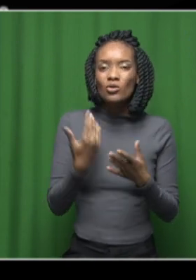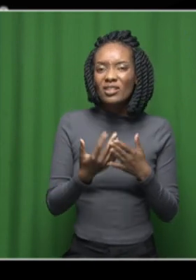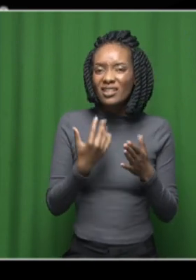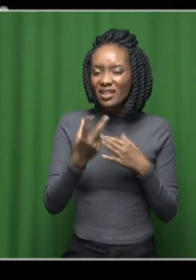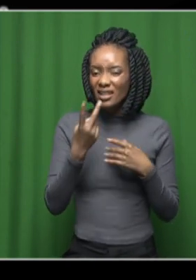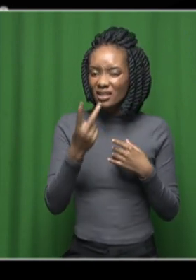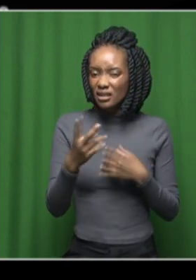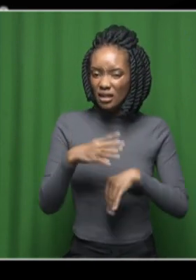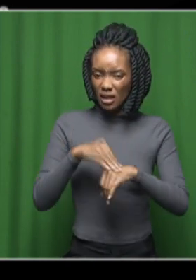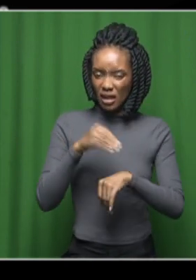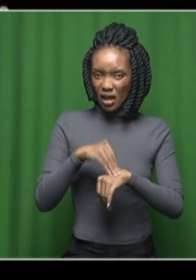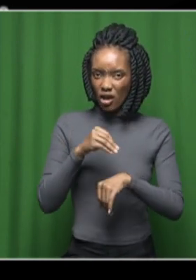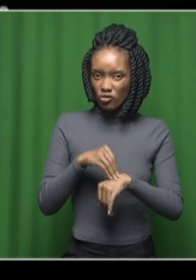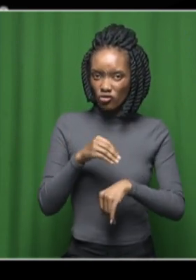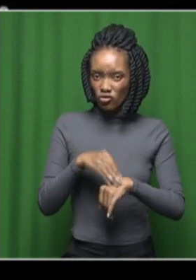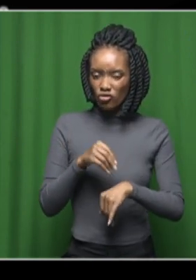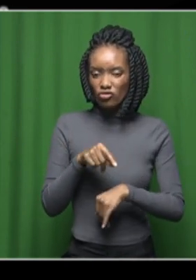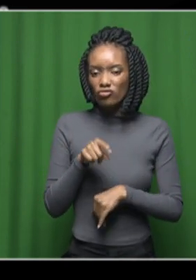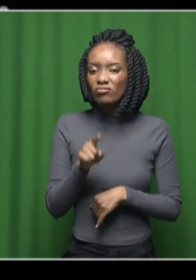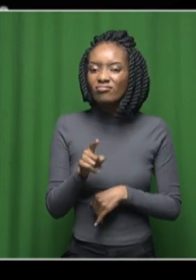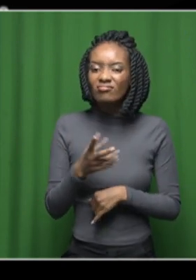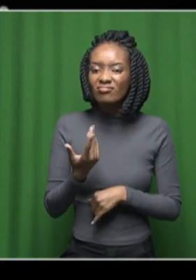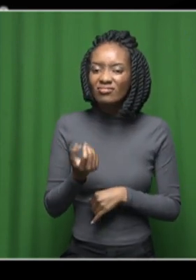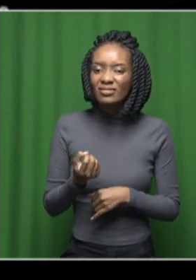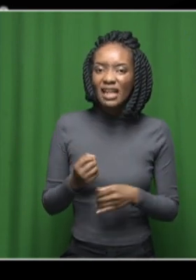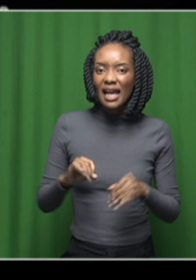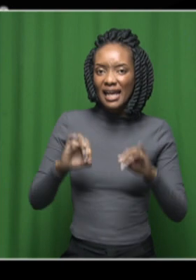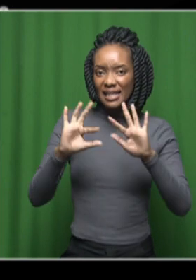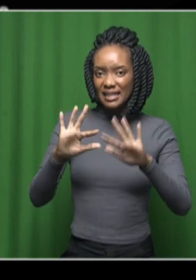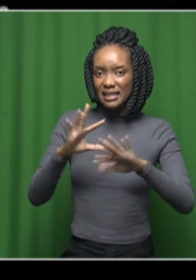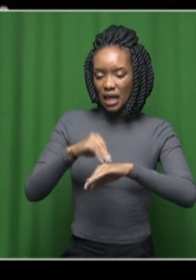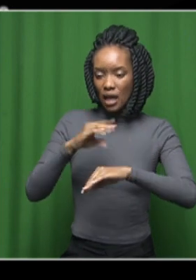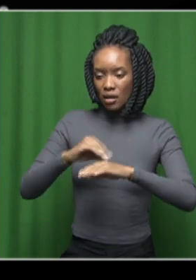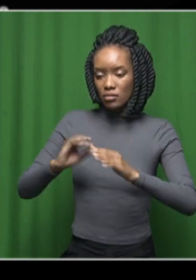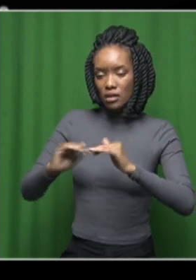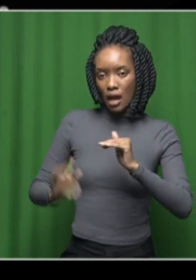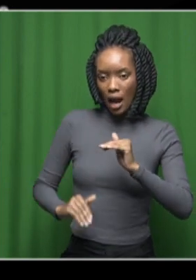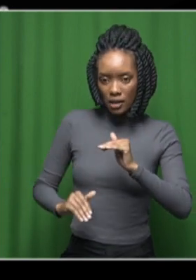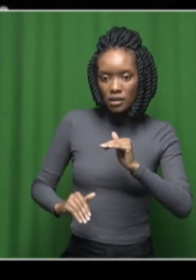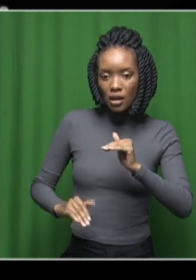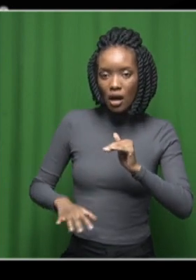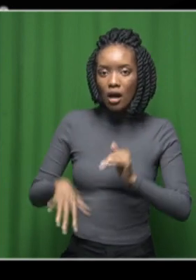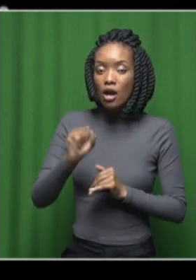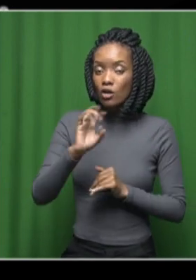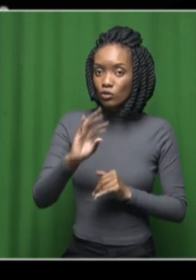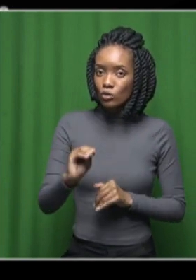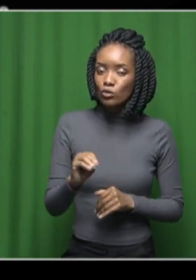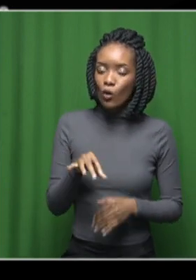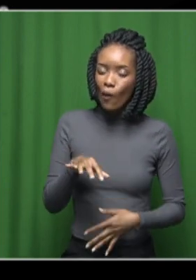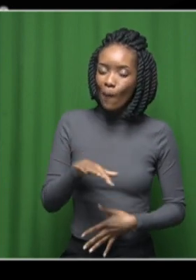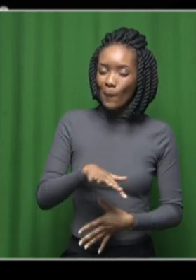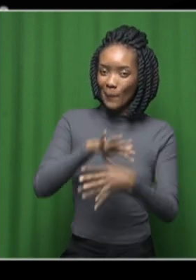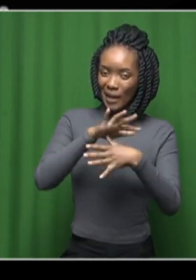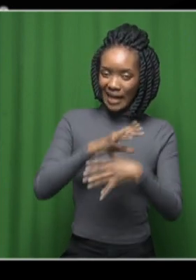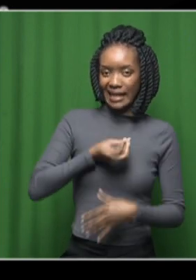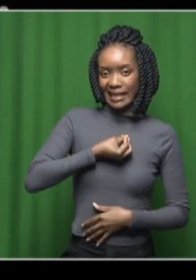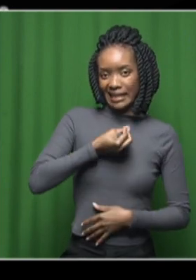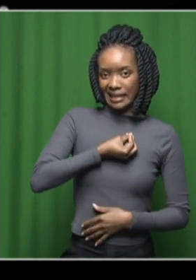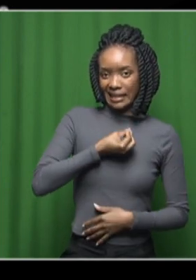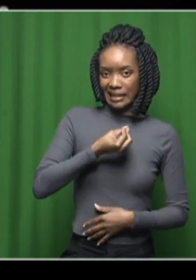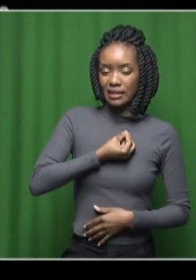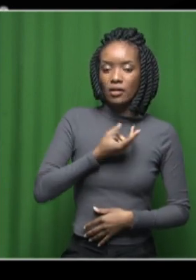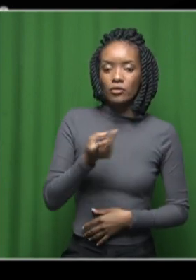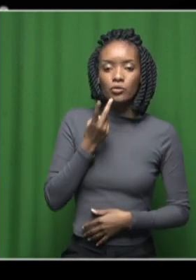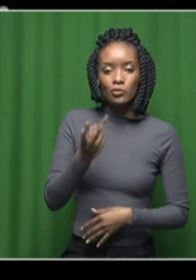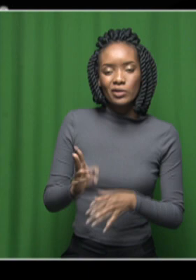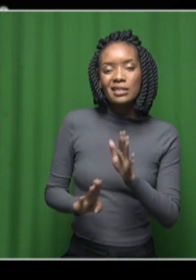terms of the age groups, really it is in those under 10 years of age. So it's mainly the younger children, although we do see some